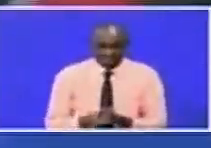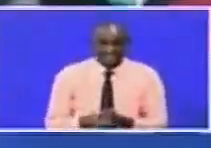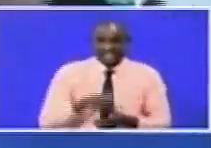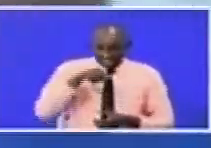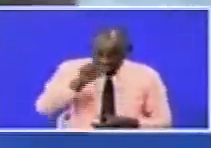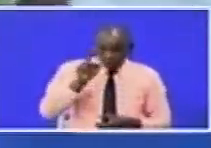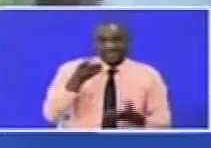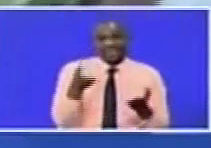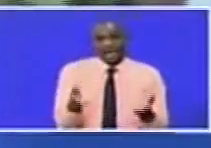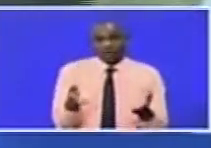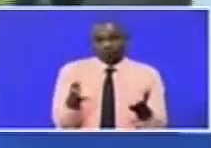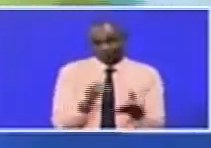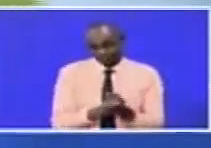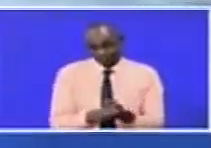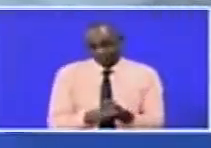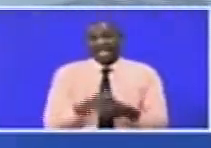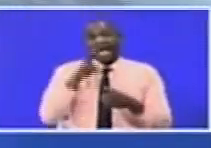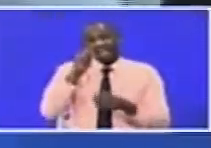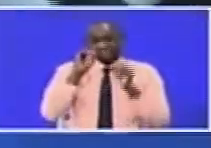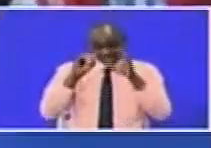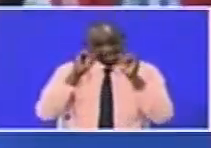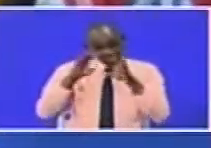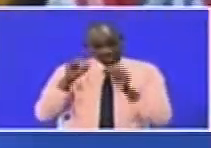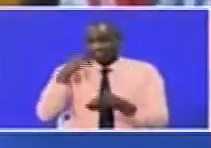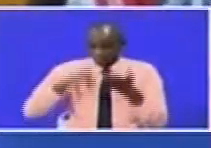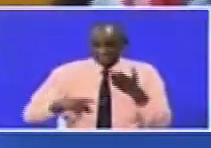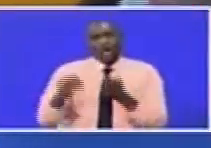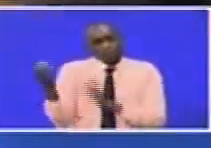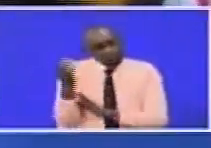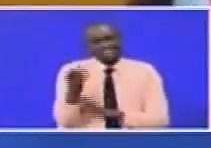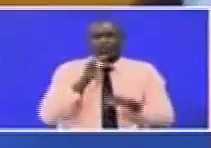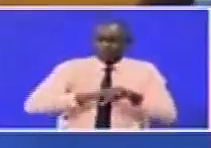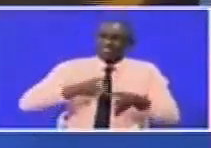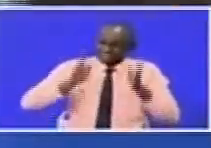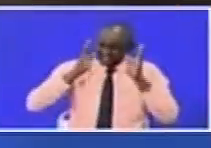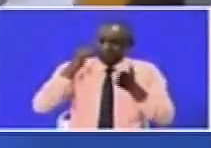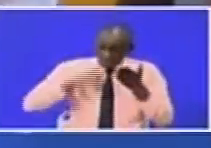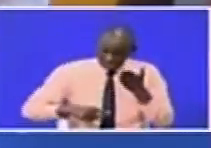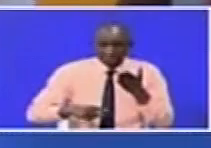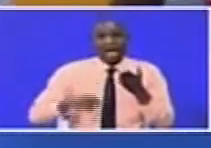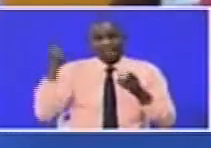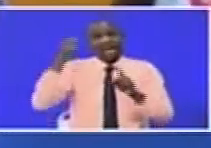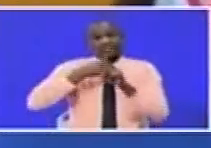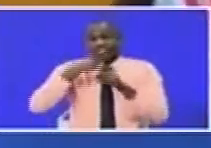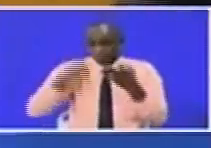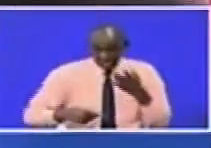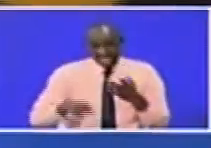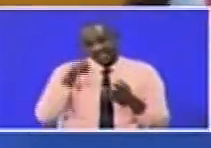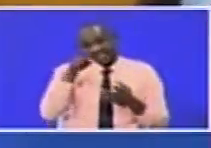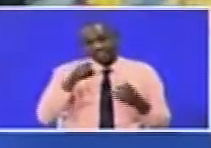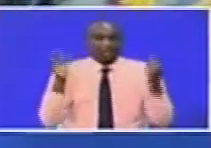and lately city authorities have stepped up measures against hawkers on the street, which some activists say is